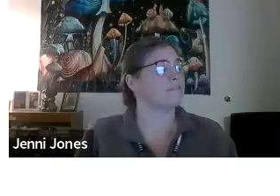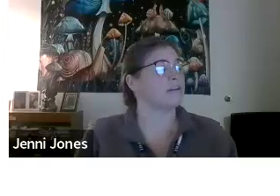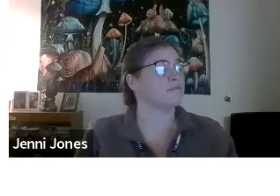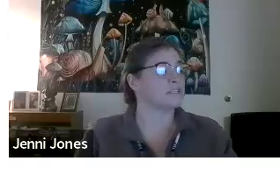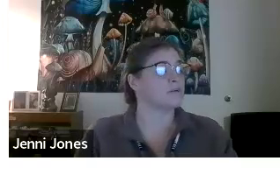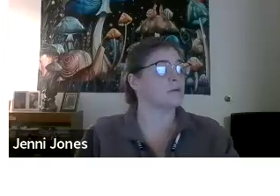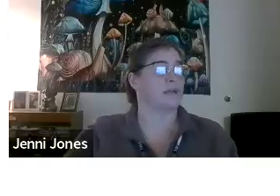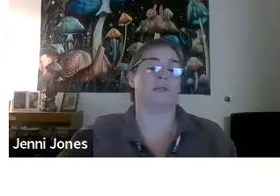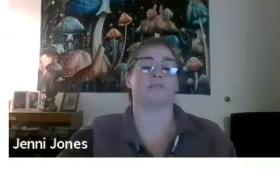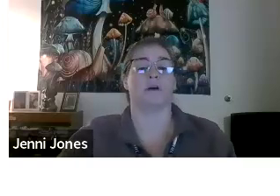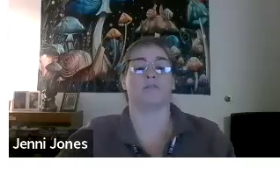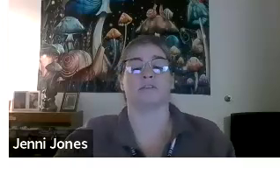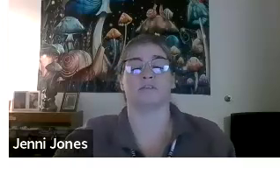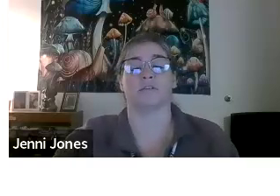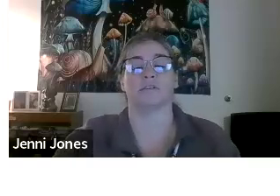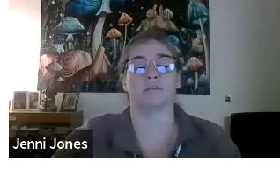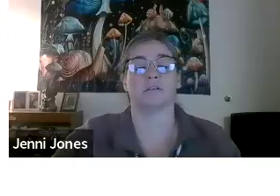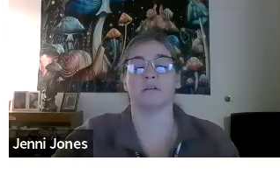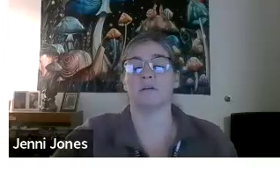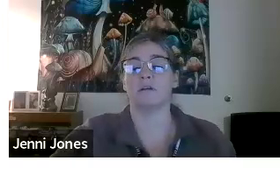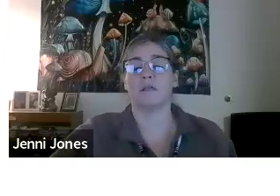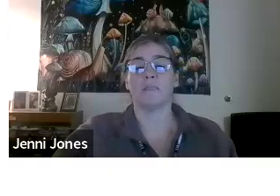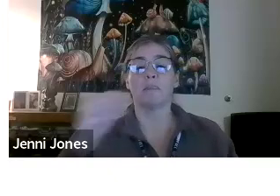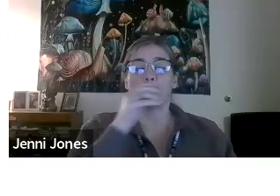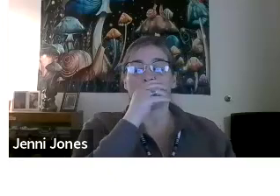of having physical and mental health concerns.